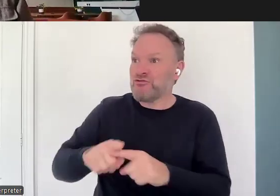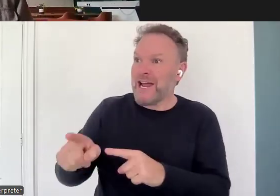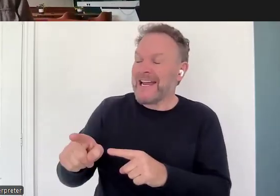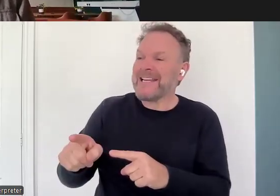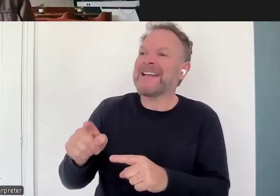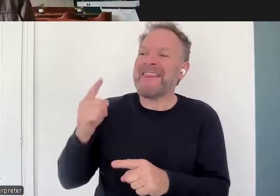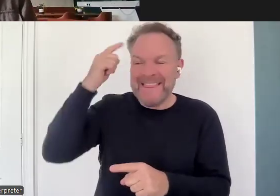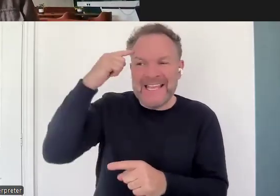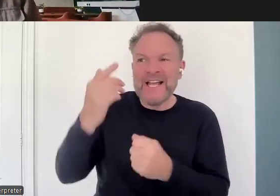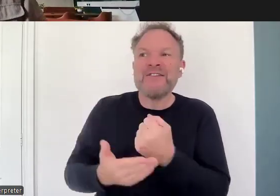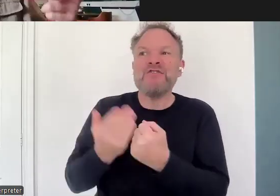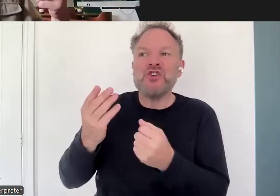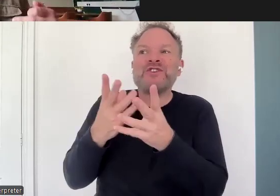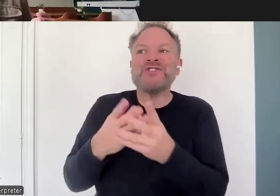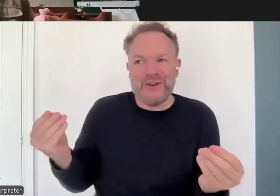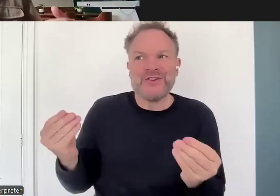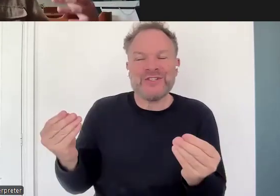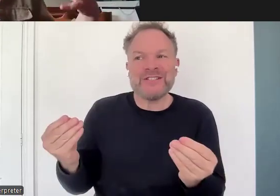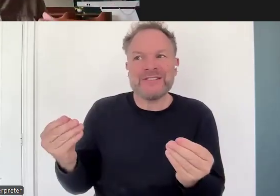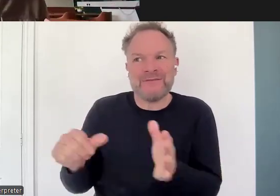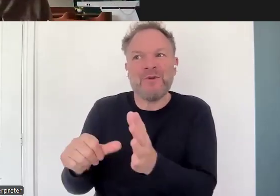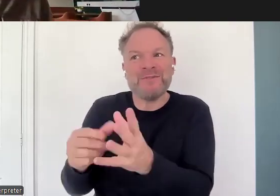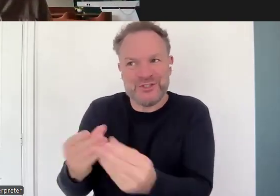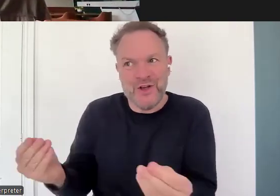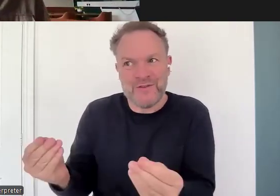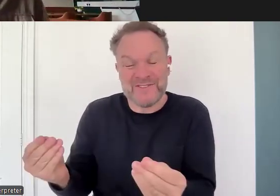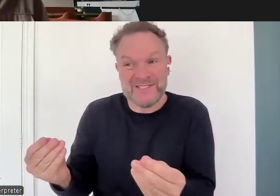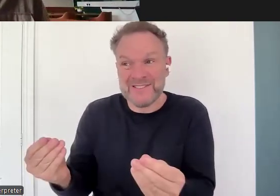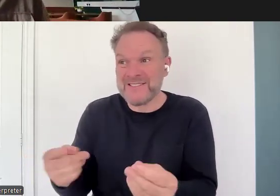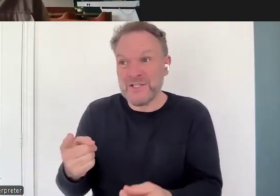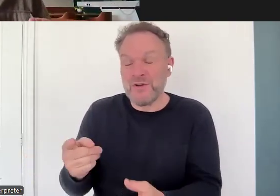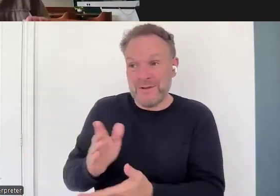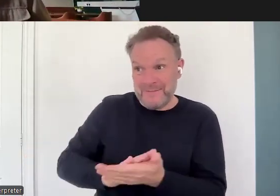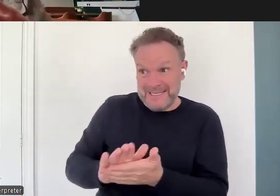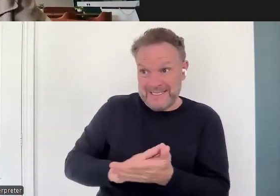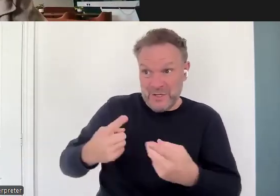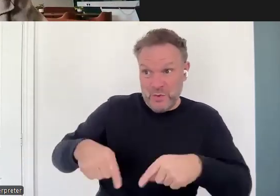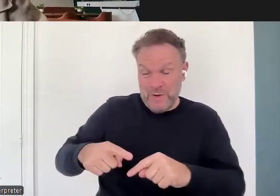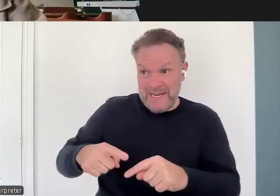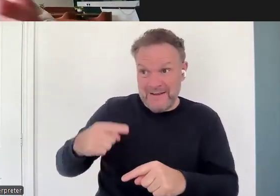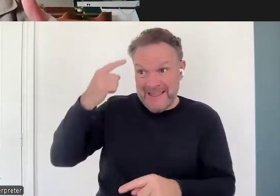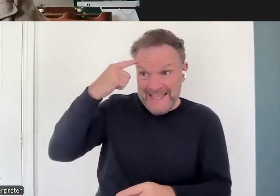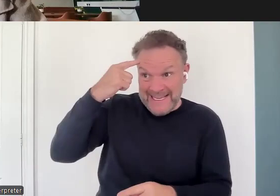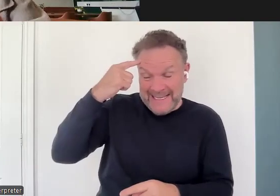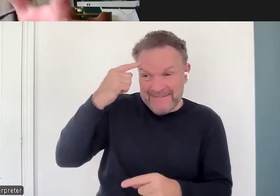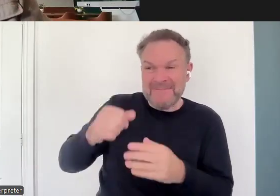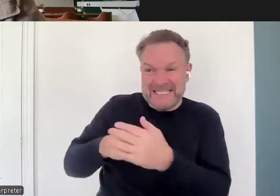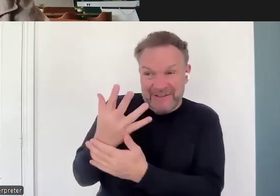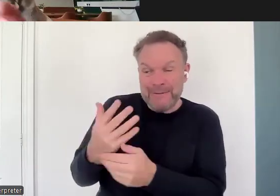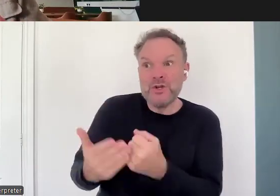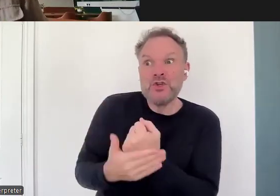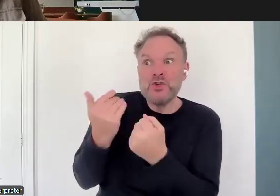solutions together. So it goes beyond testing established theory and into the realm of developing brand